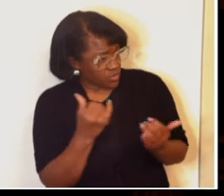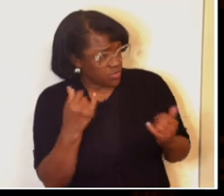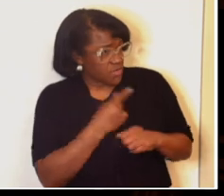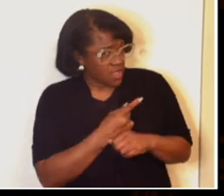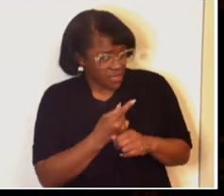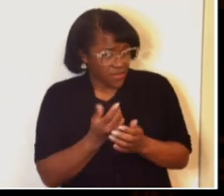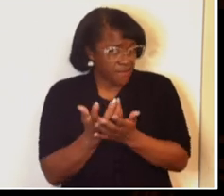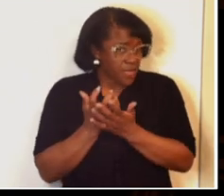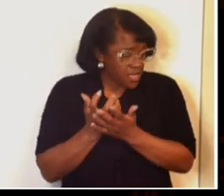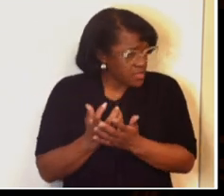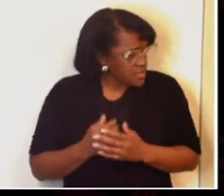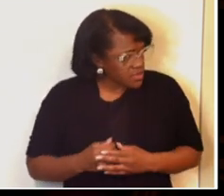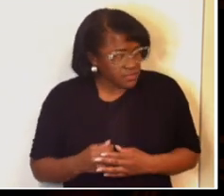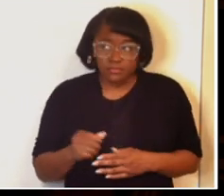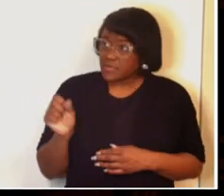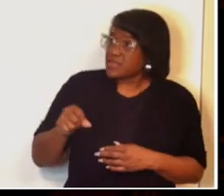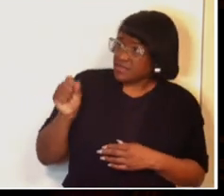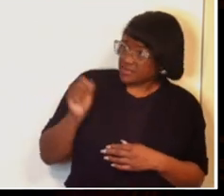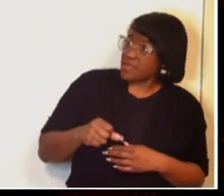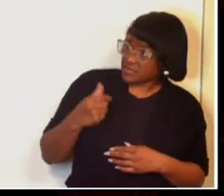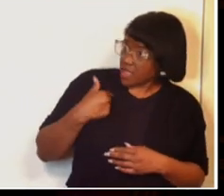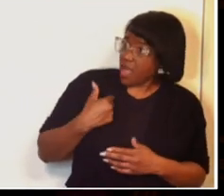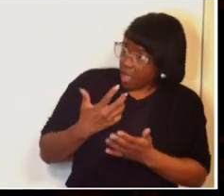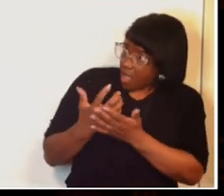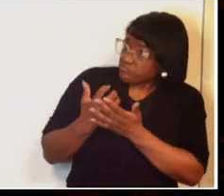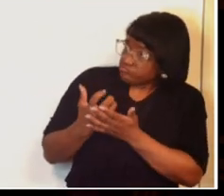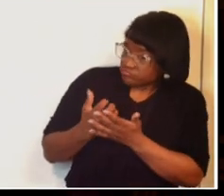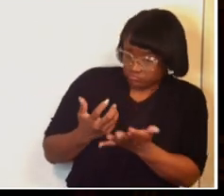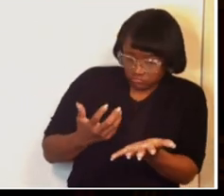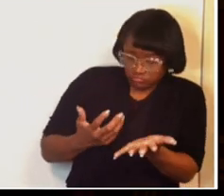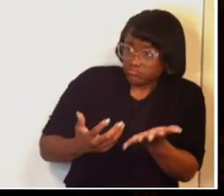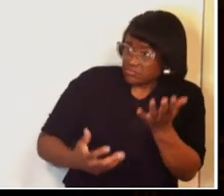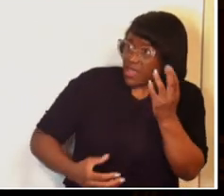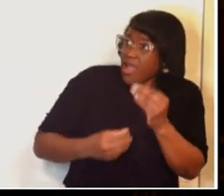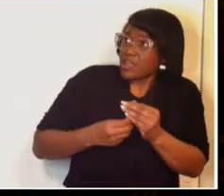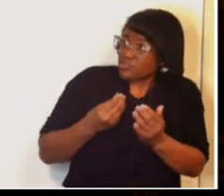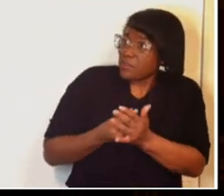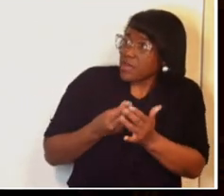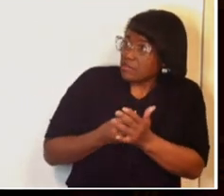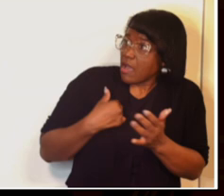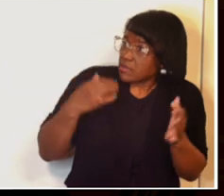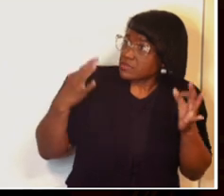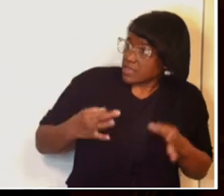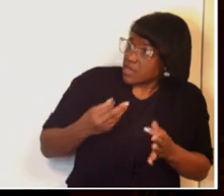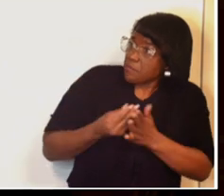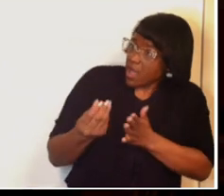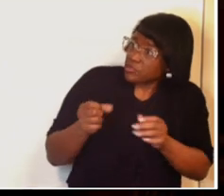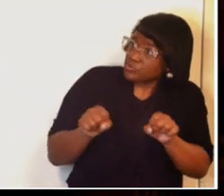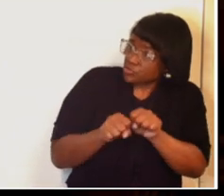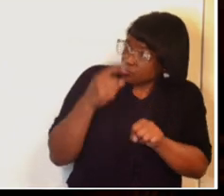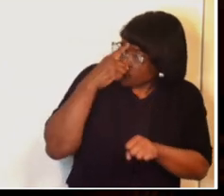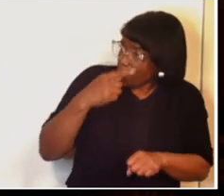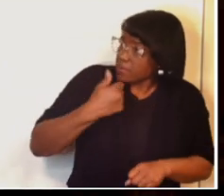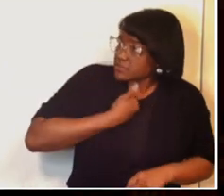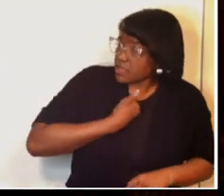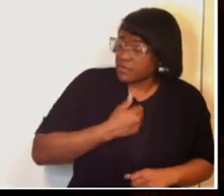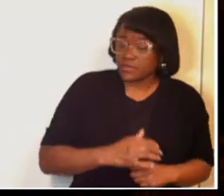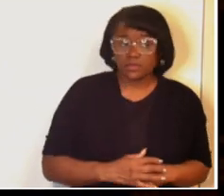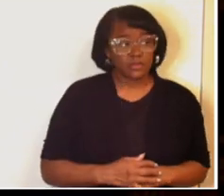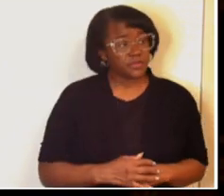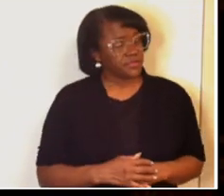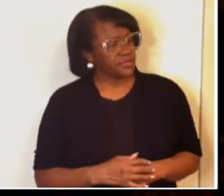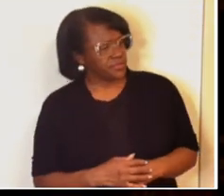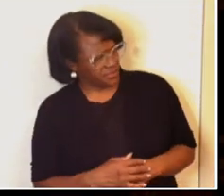begging? Yes, since I had earned extra today, I decided to buy a pair of shoes for myself. Don't you